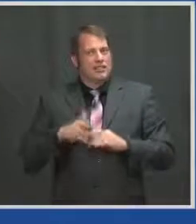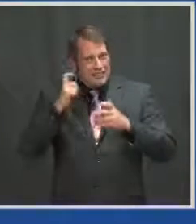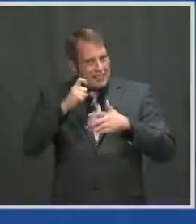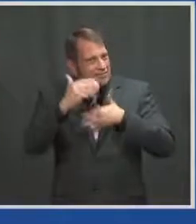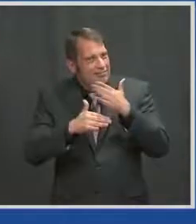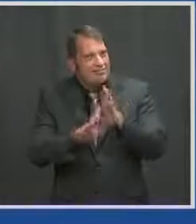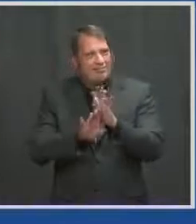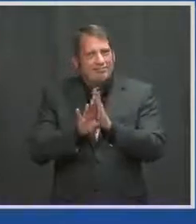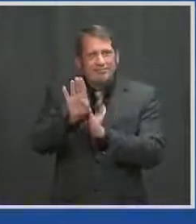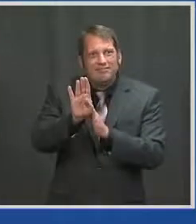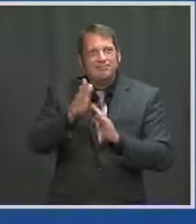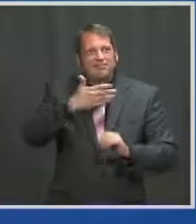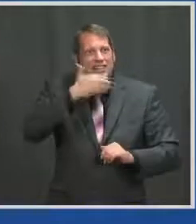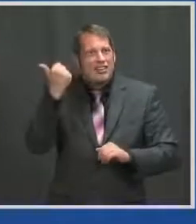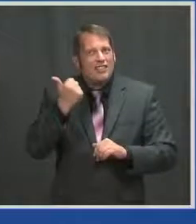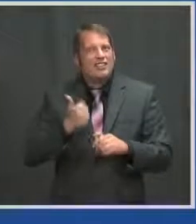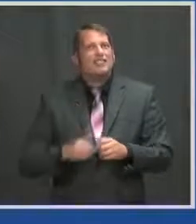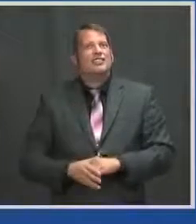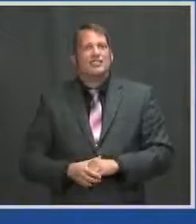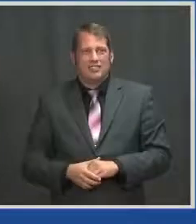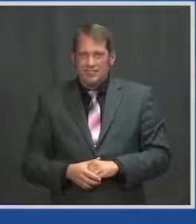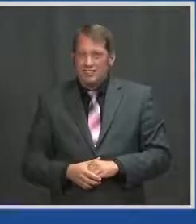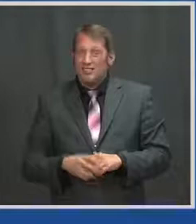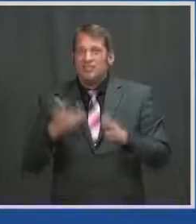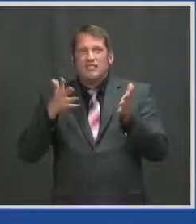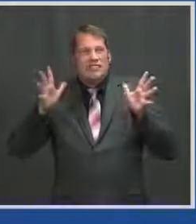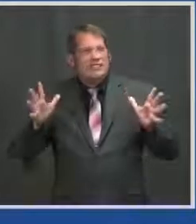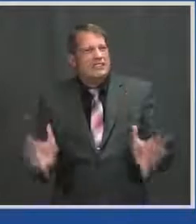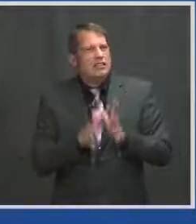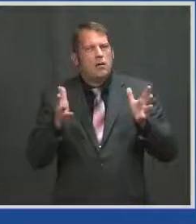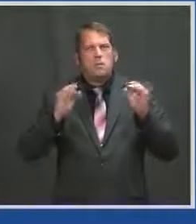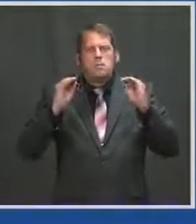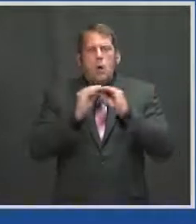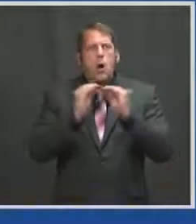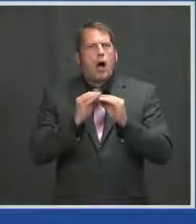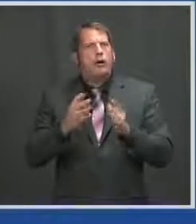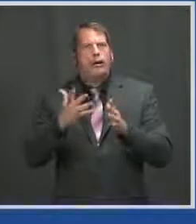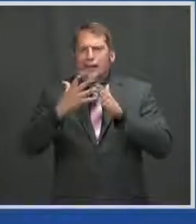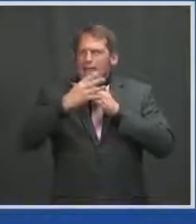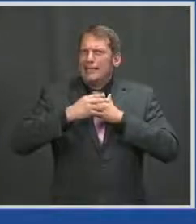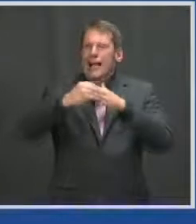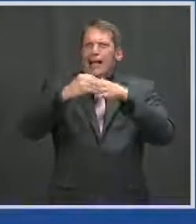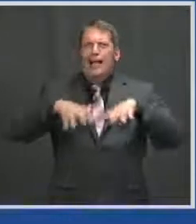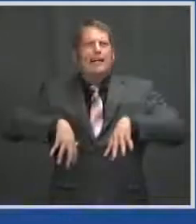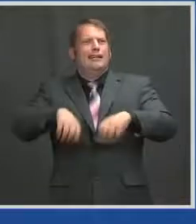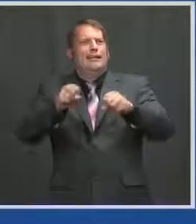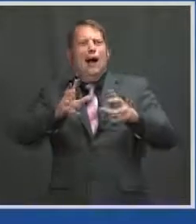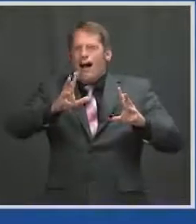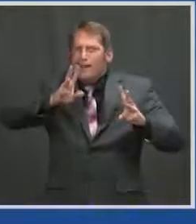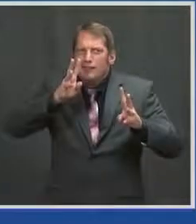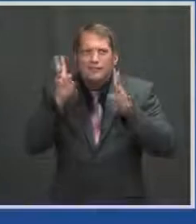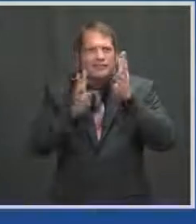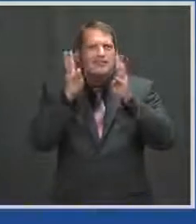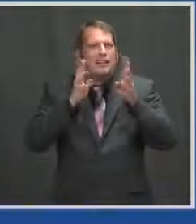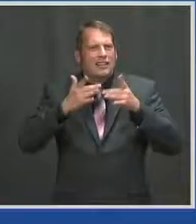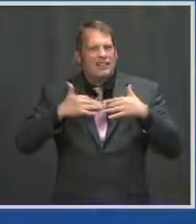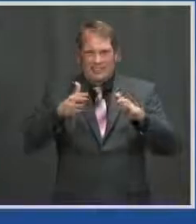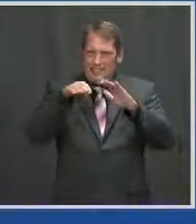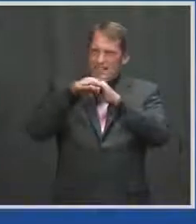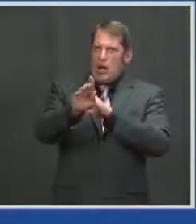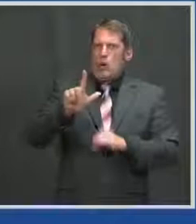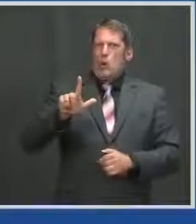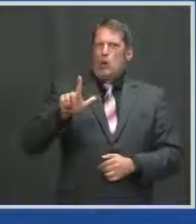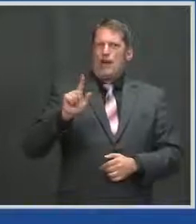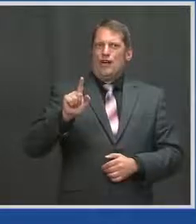most innovative nation in the world and win the future, the 21st century. We need to rebuild the nation's roads and highways